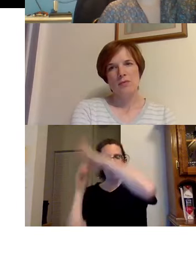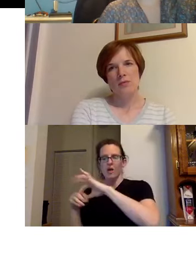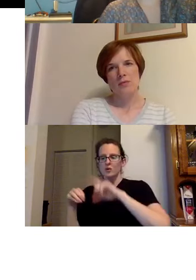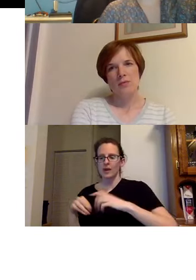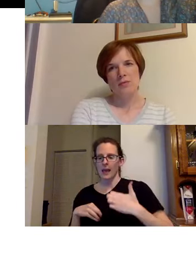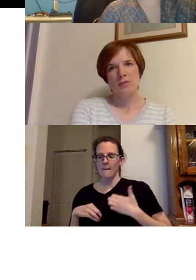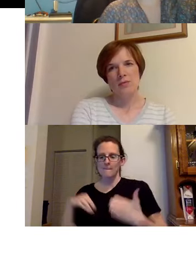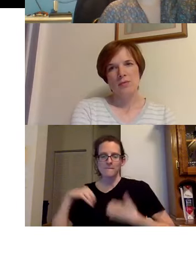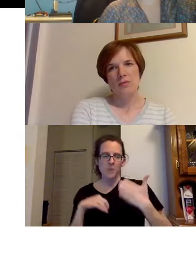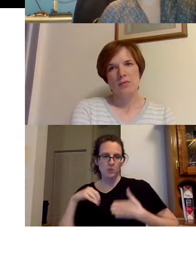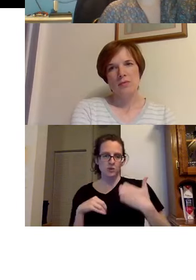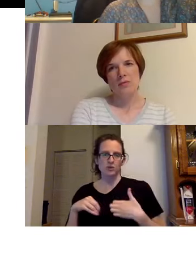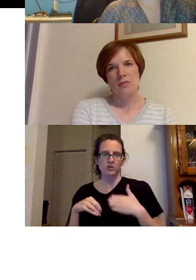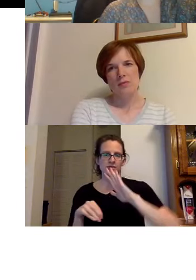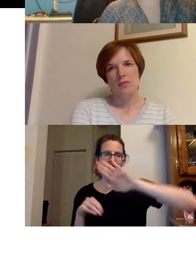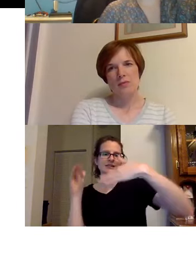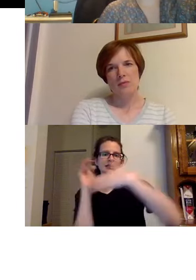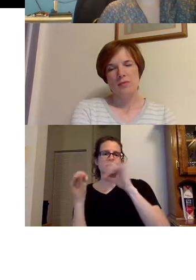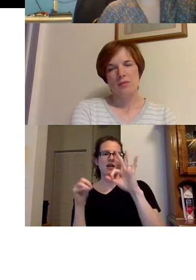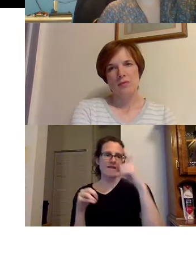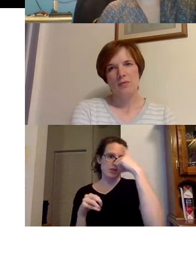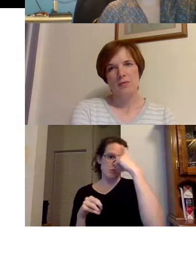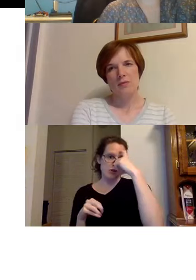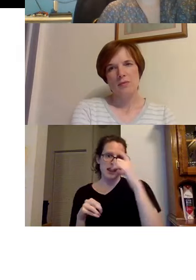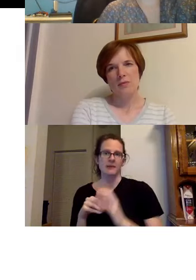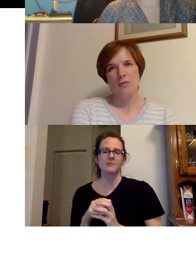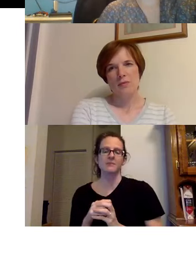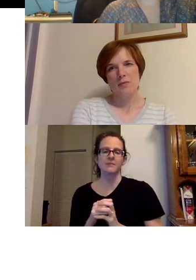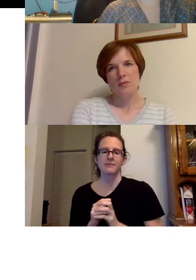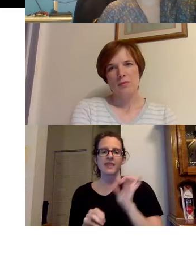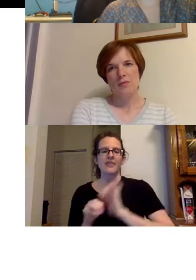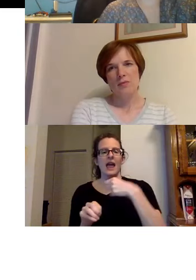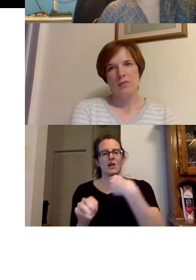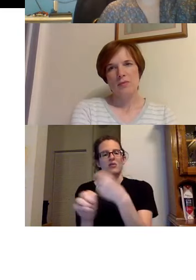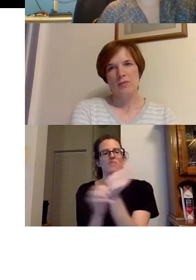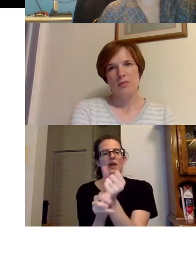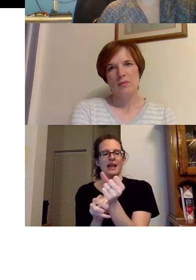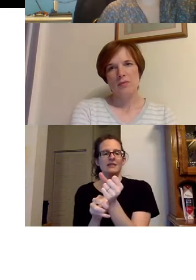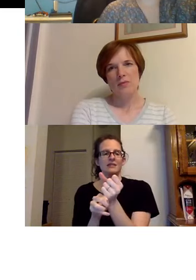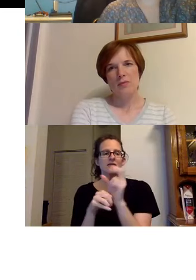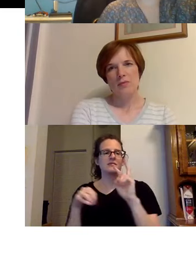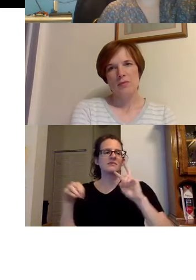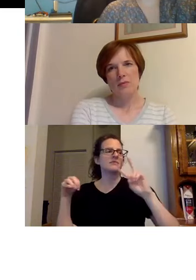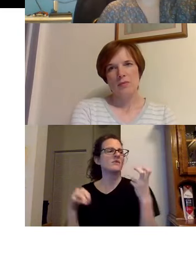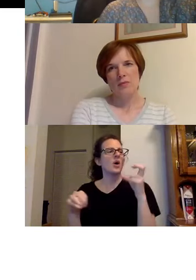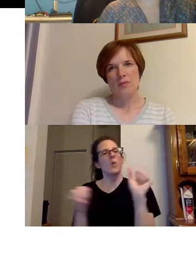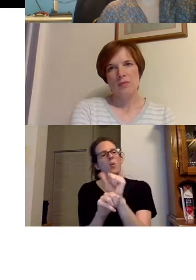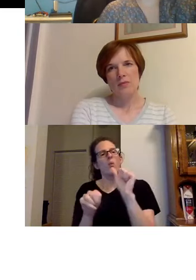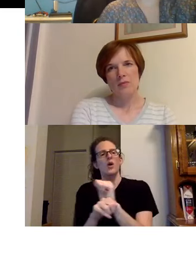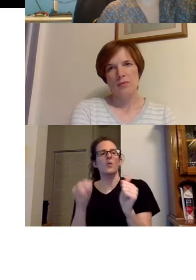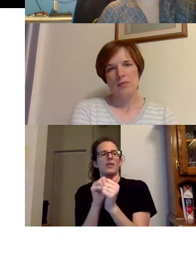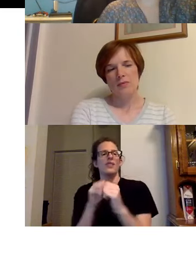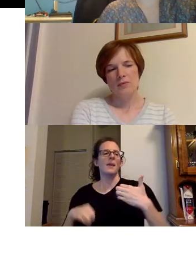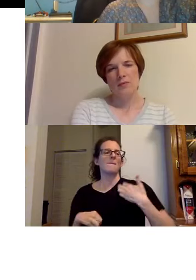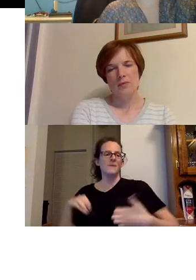which is the emotional center of the brain. And that creates a work in the emotional area of our bodies.